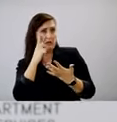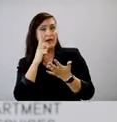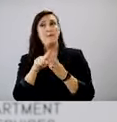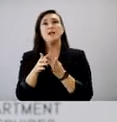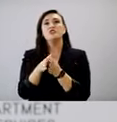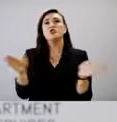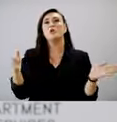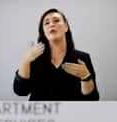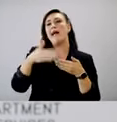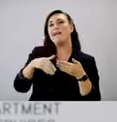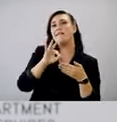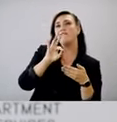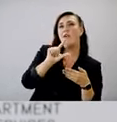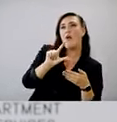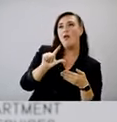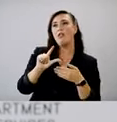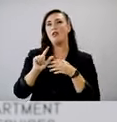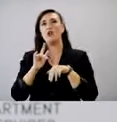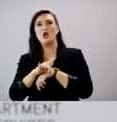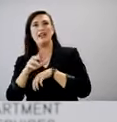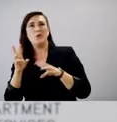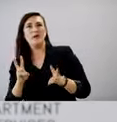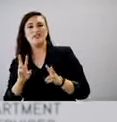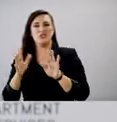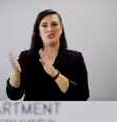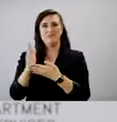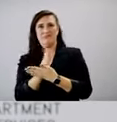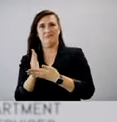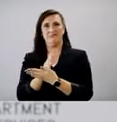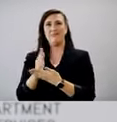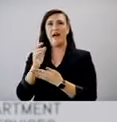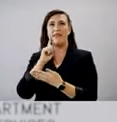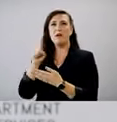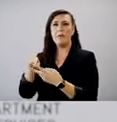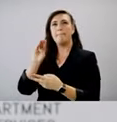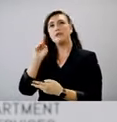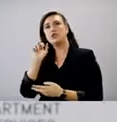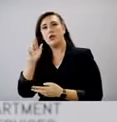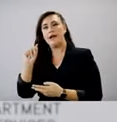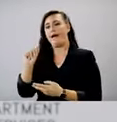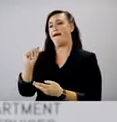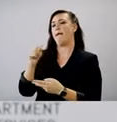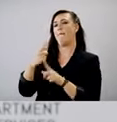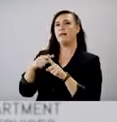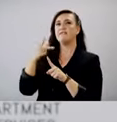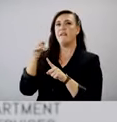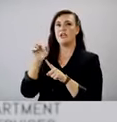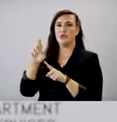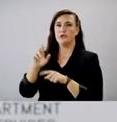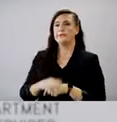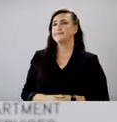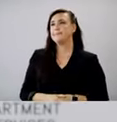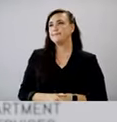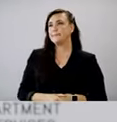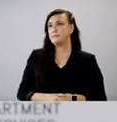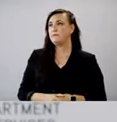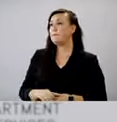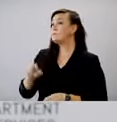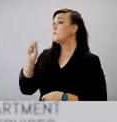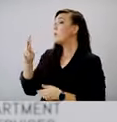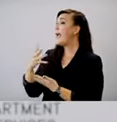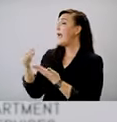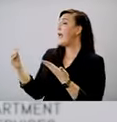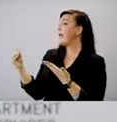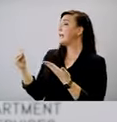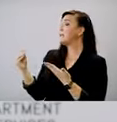general late fall, early winter is the Moderna and Pfizer. Gotcha. And then